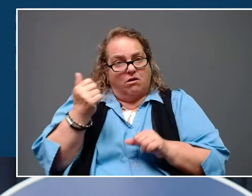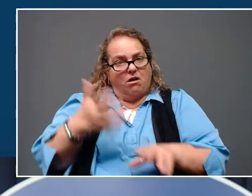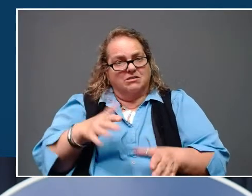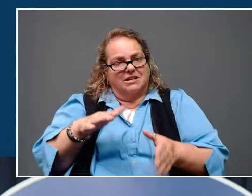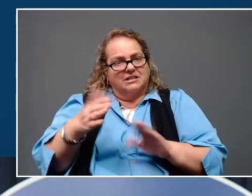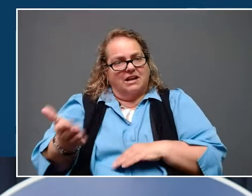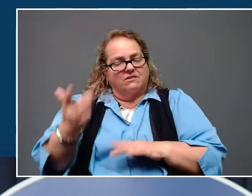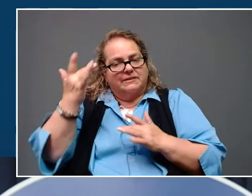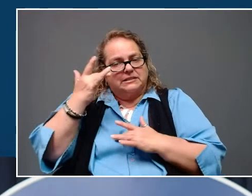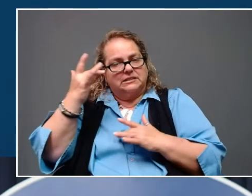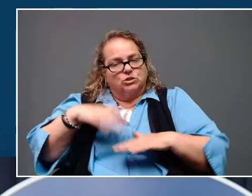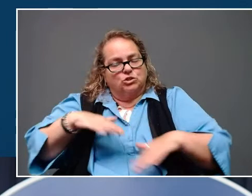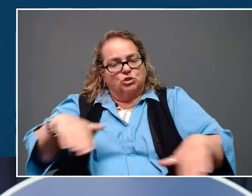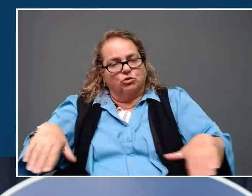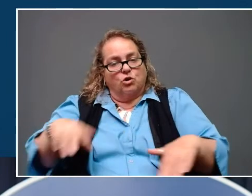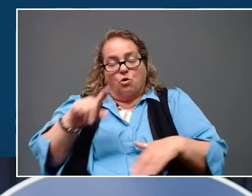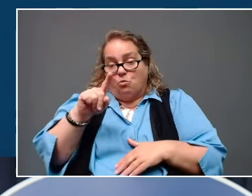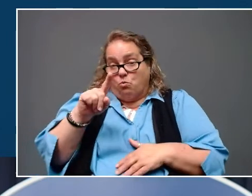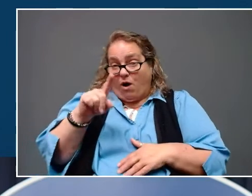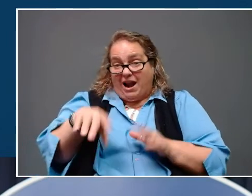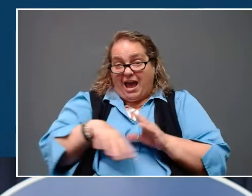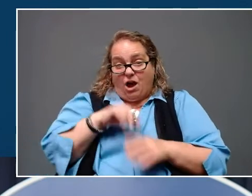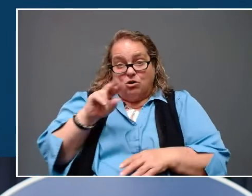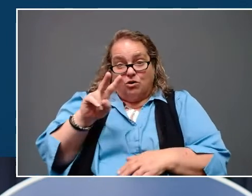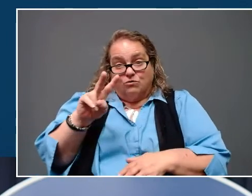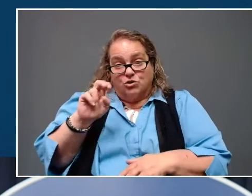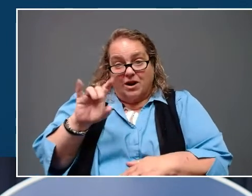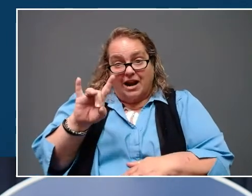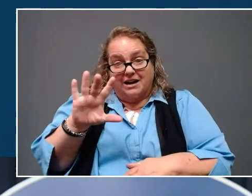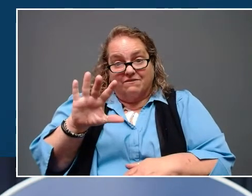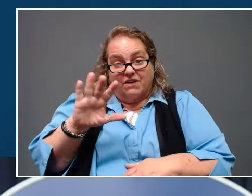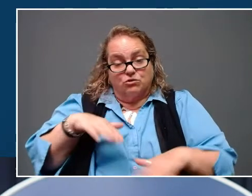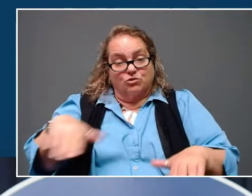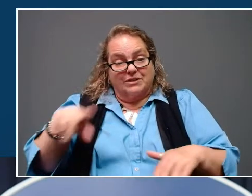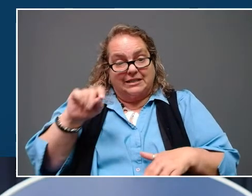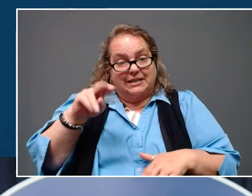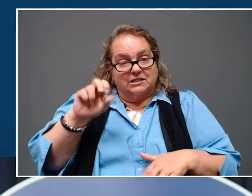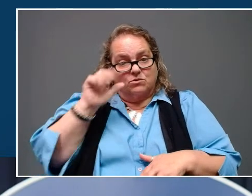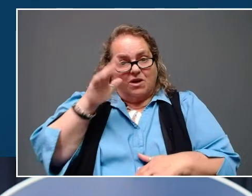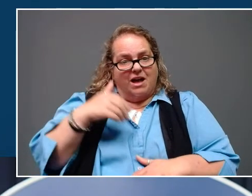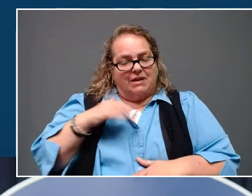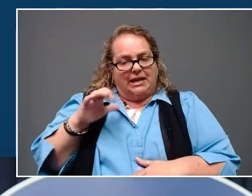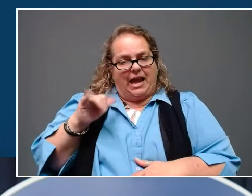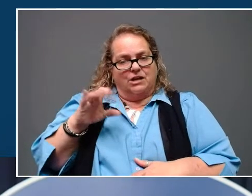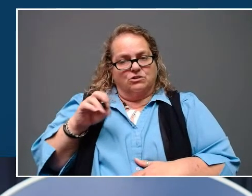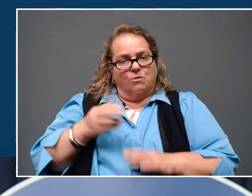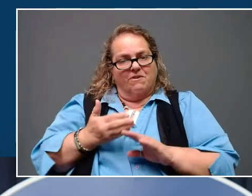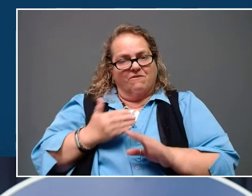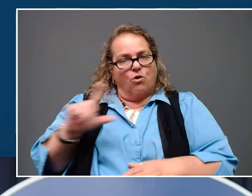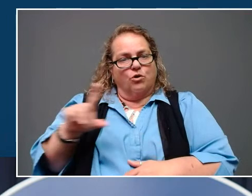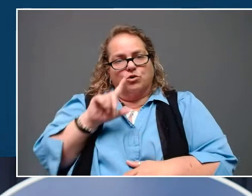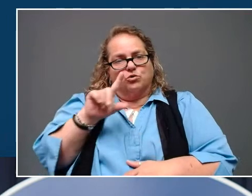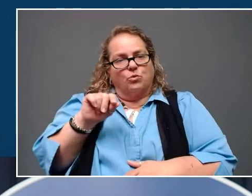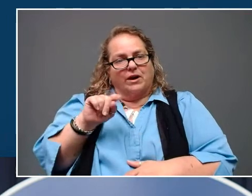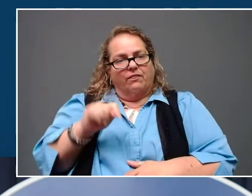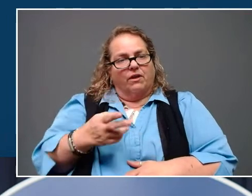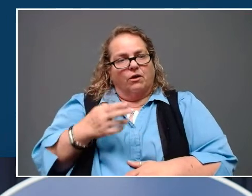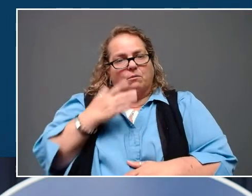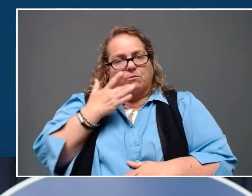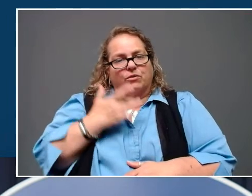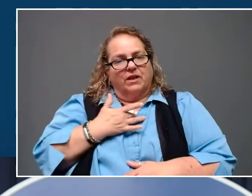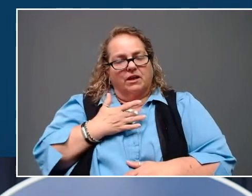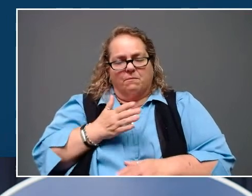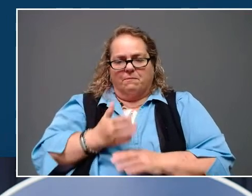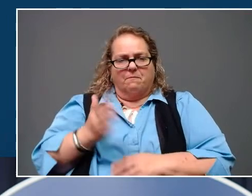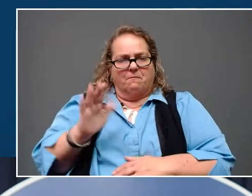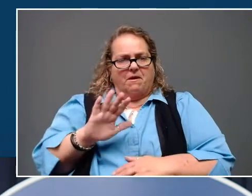285 children and teens in the United States will be diagnosed with cancer before their 20th birthday. There are about 40,000 kids in